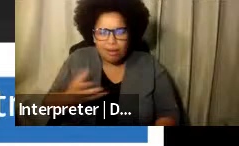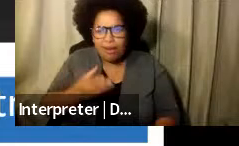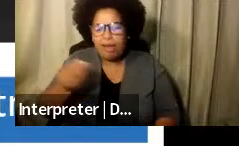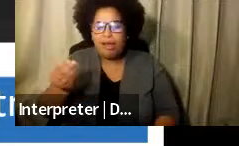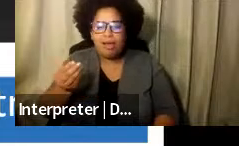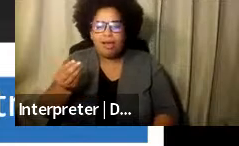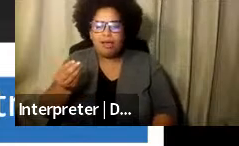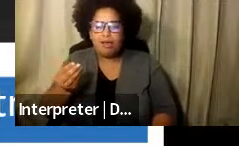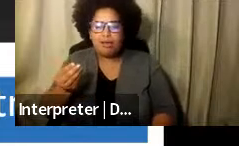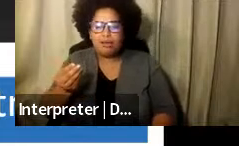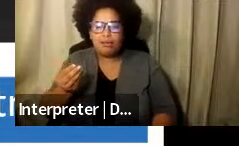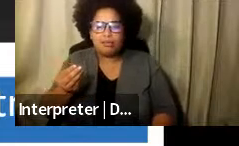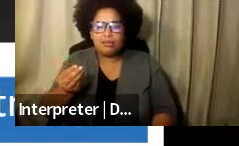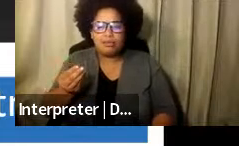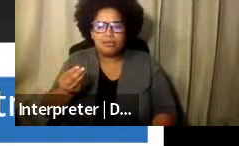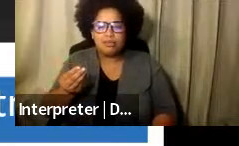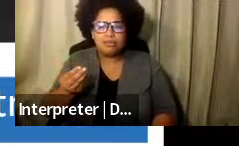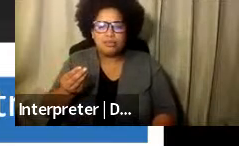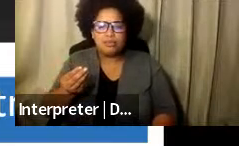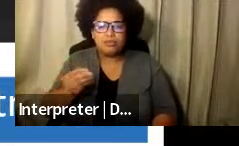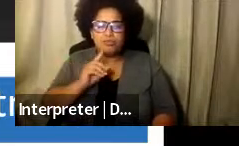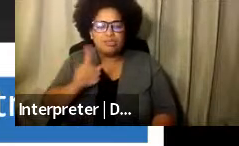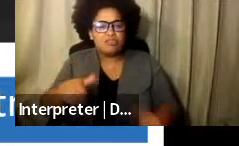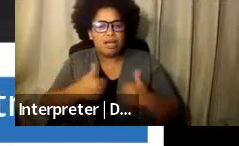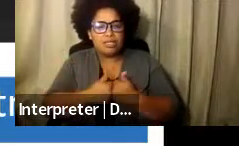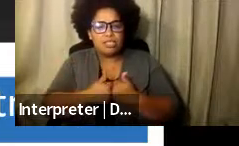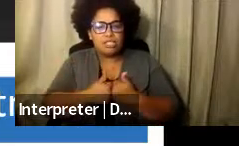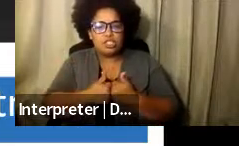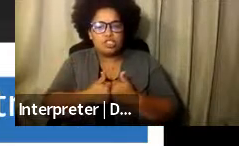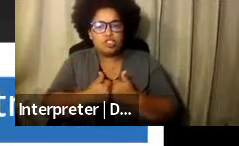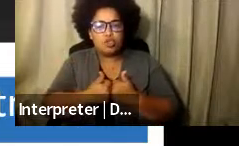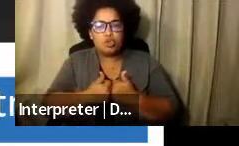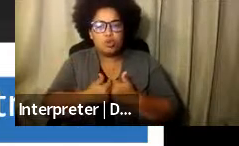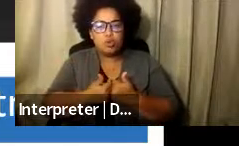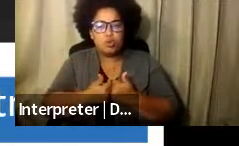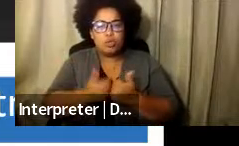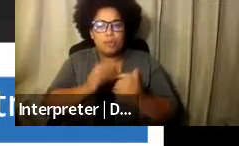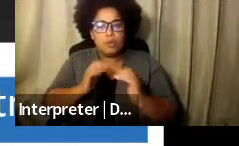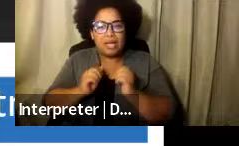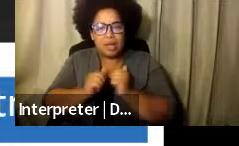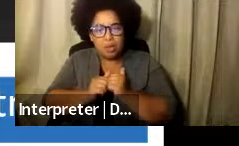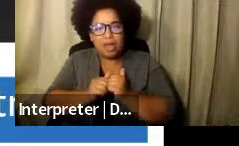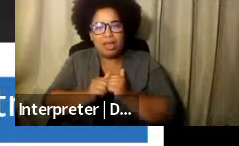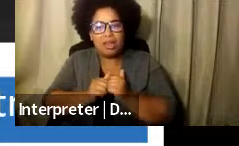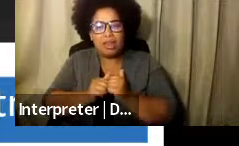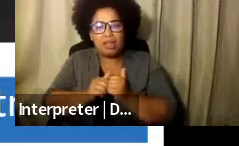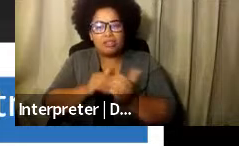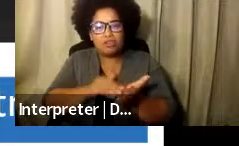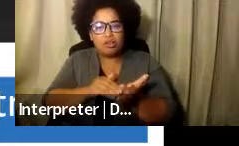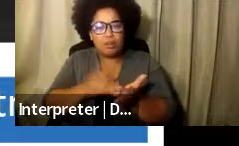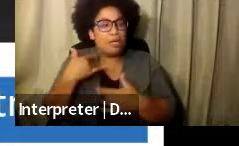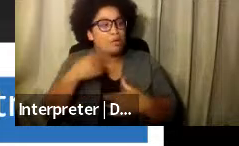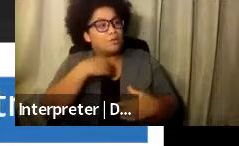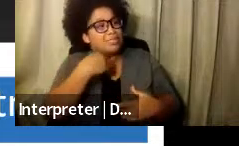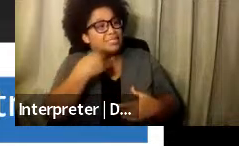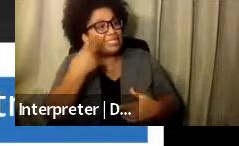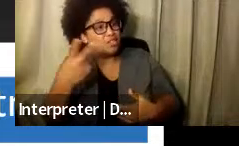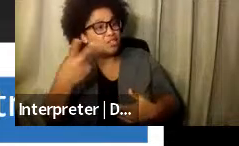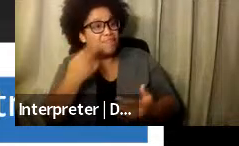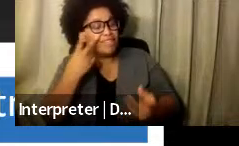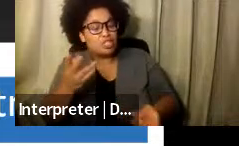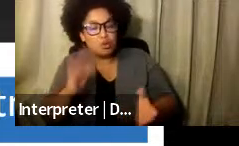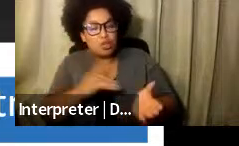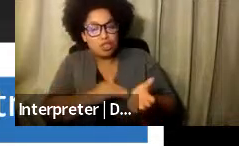is, and sometimes it's really challenging to even get through to a provider. A lot of our messaging has been, go see your doctor if you get sick, if you